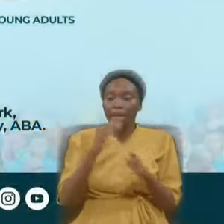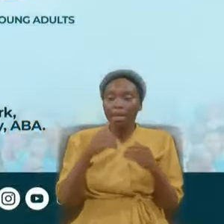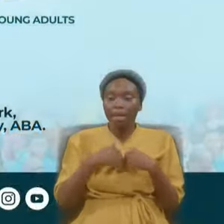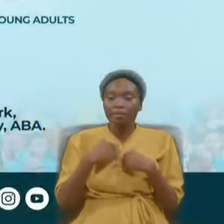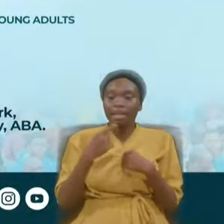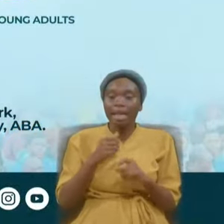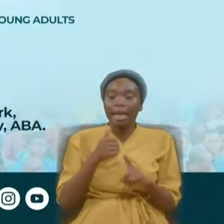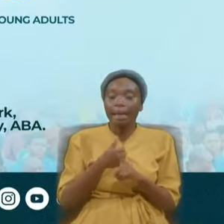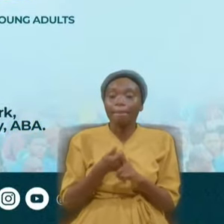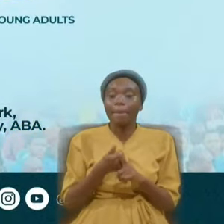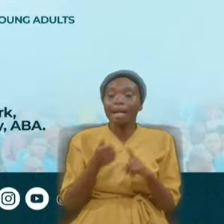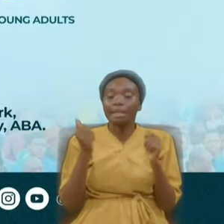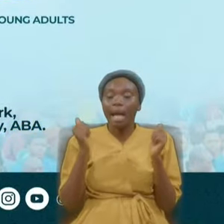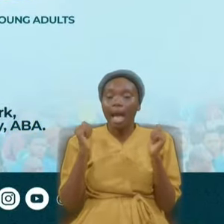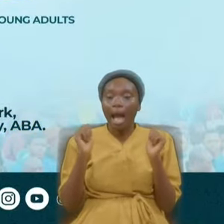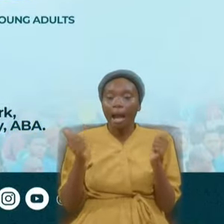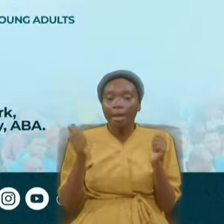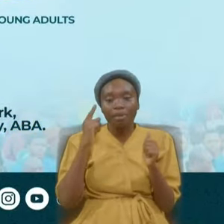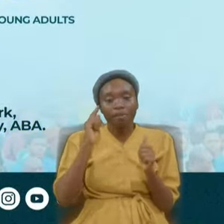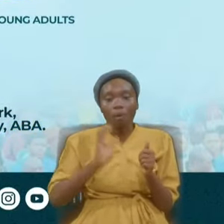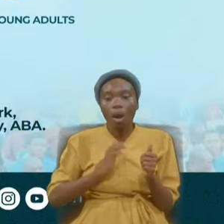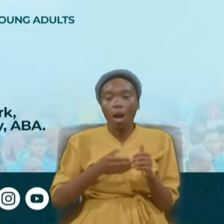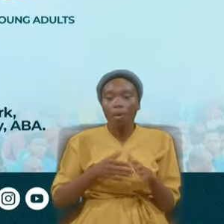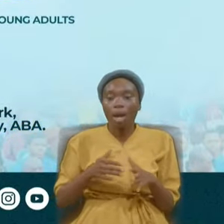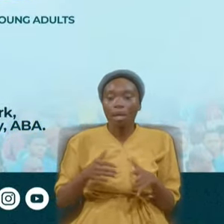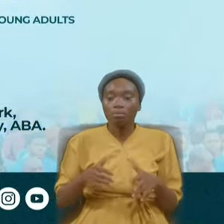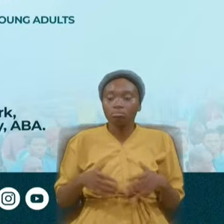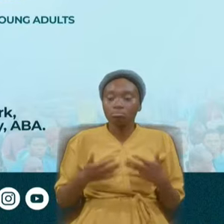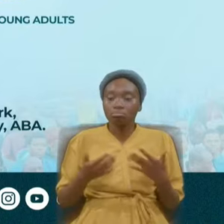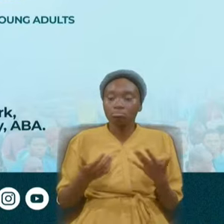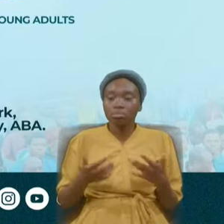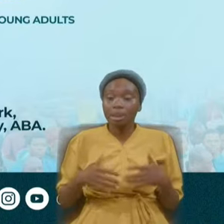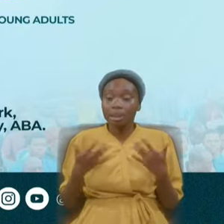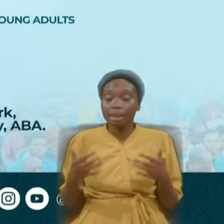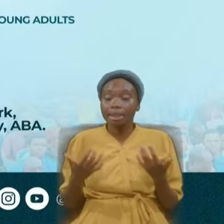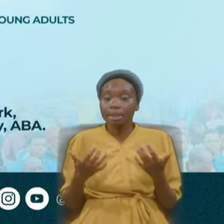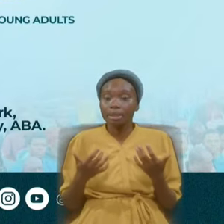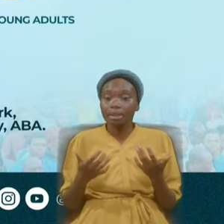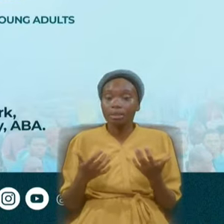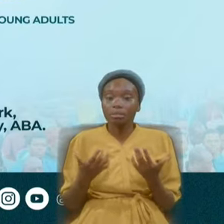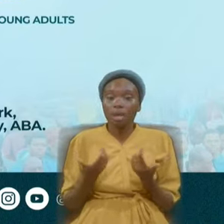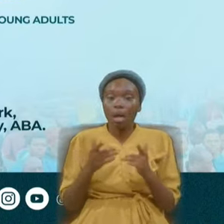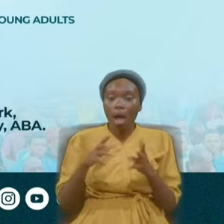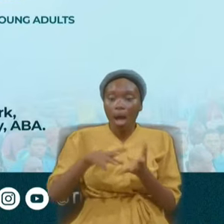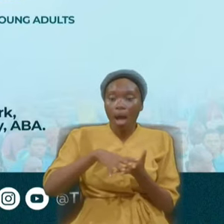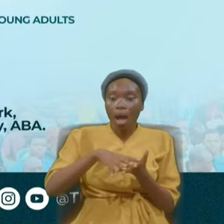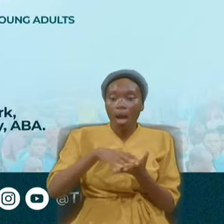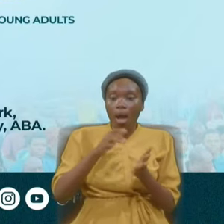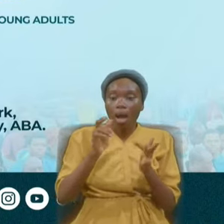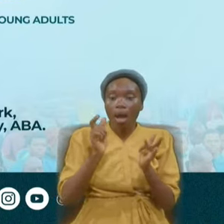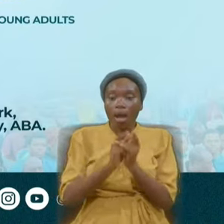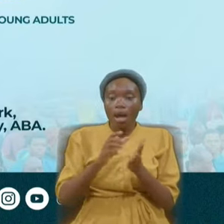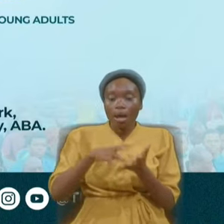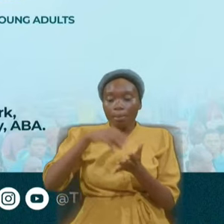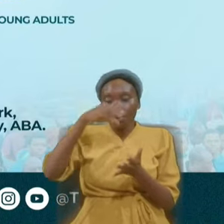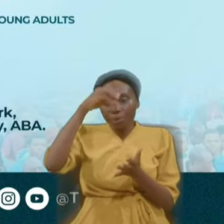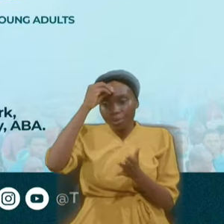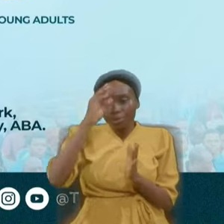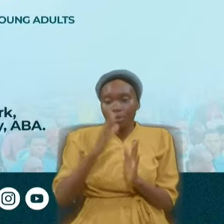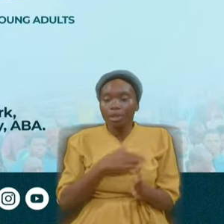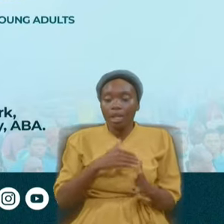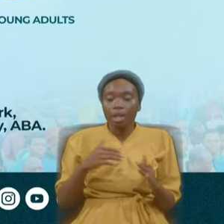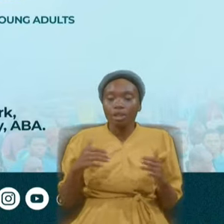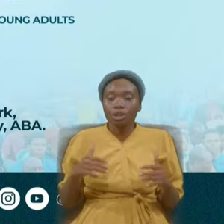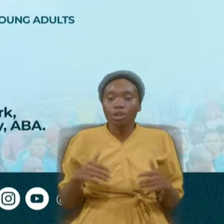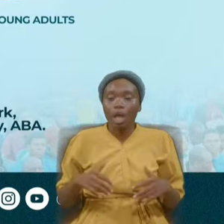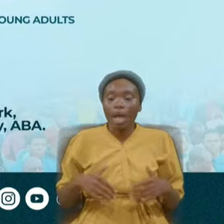Impact Academy for our teenagers, our campus students, our core members, and young adults on Saturday, the